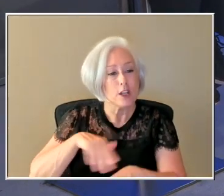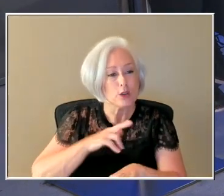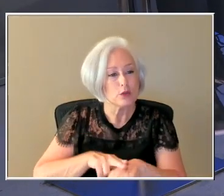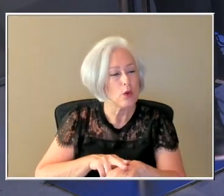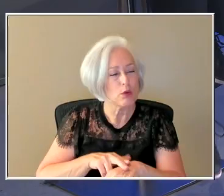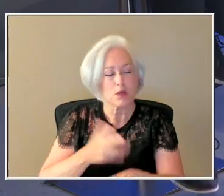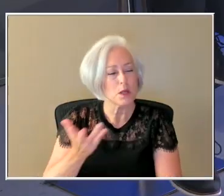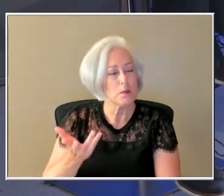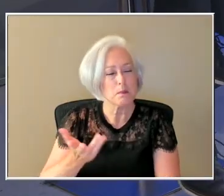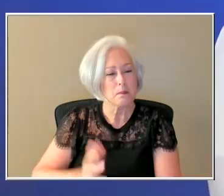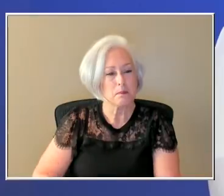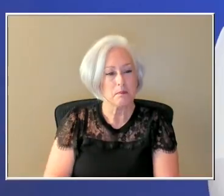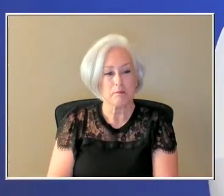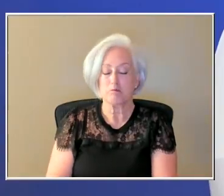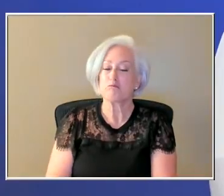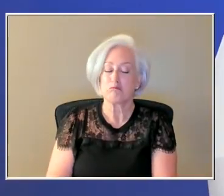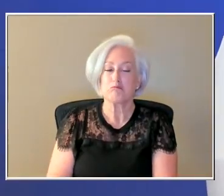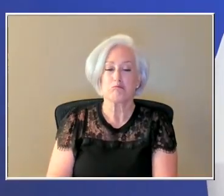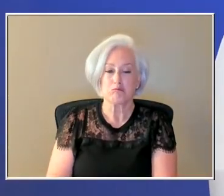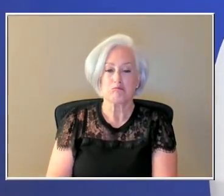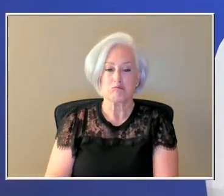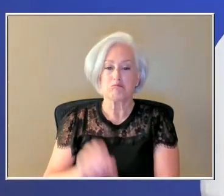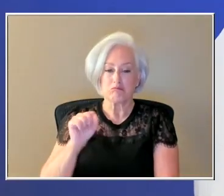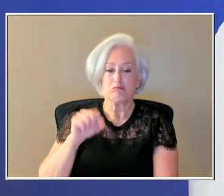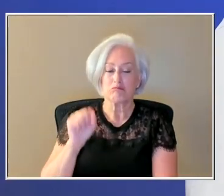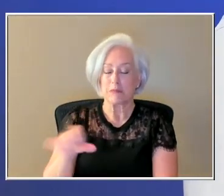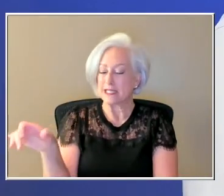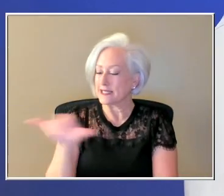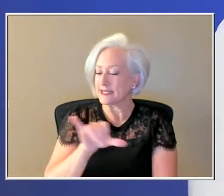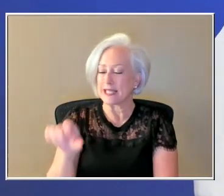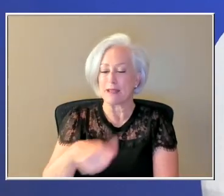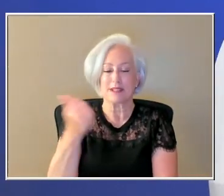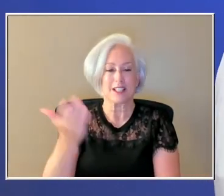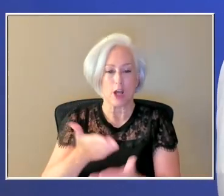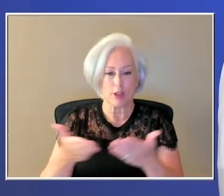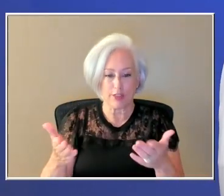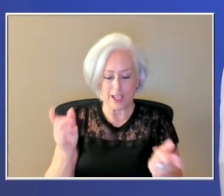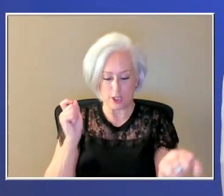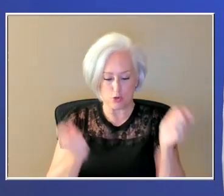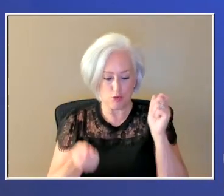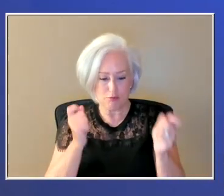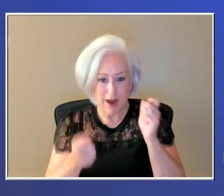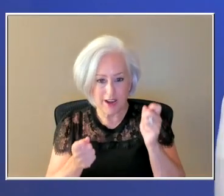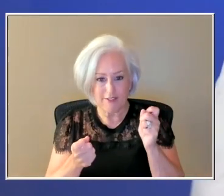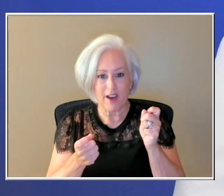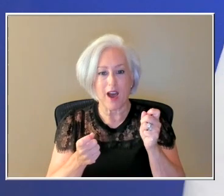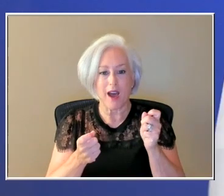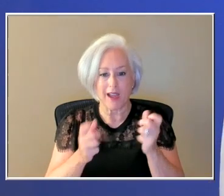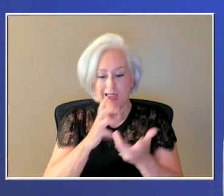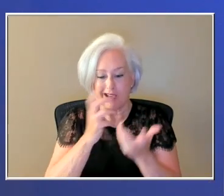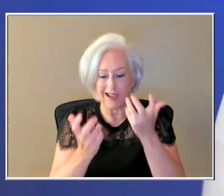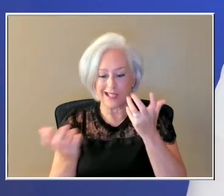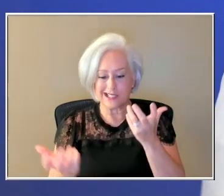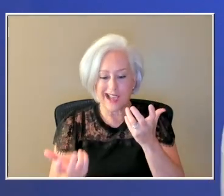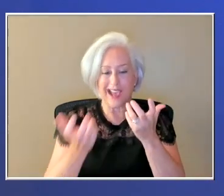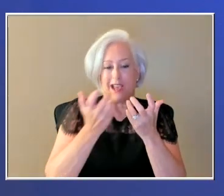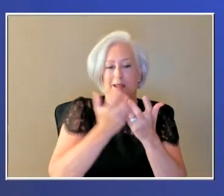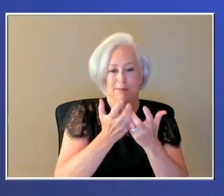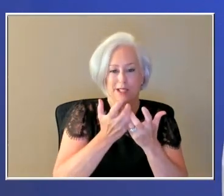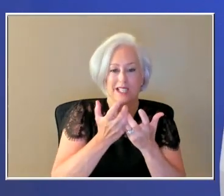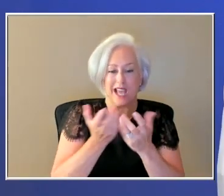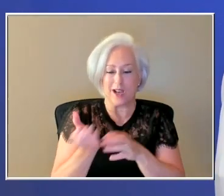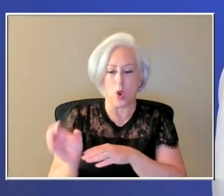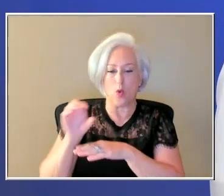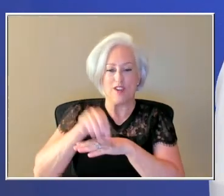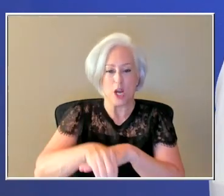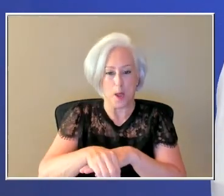remember? Yeah, so I mean, you know, just like anything, you modify, you adapt, you overcome things. And with this, I don't know that I would